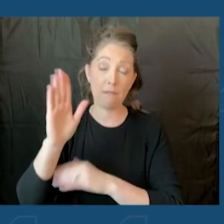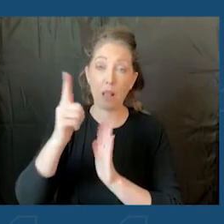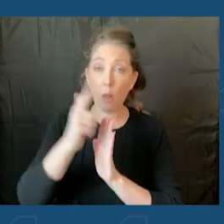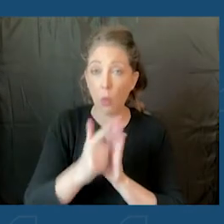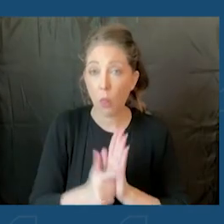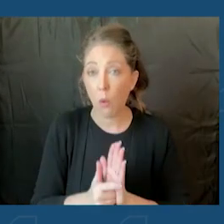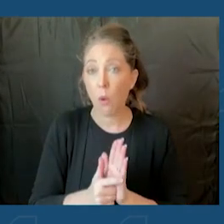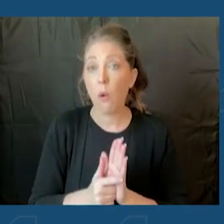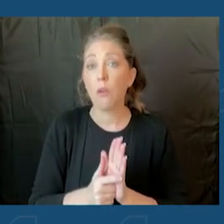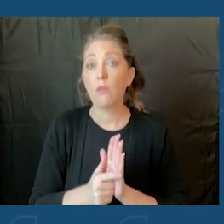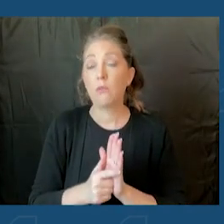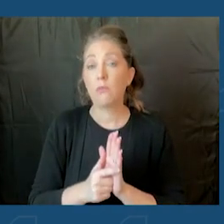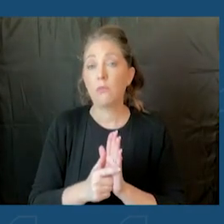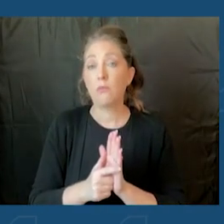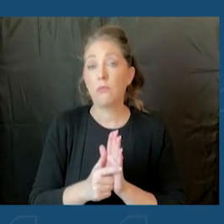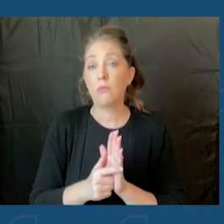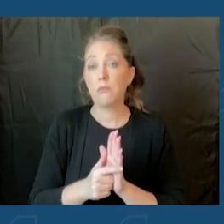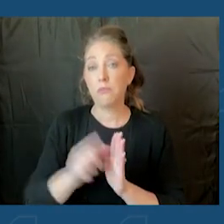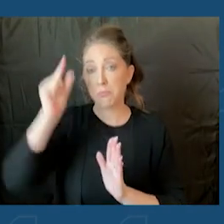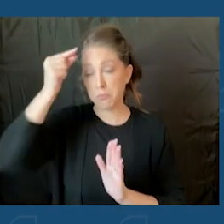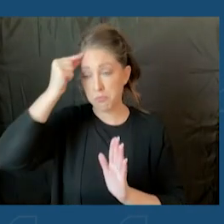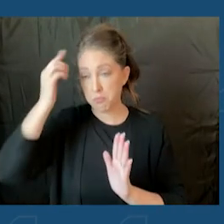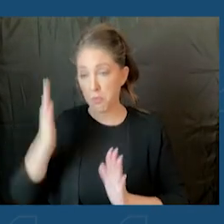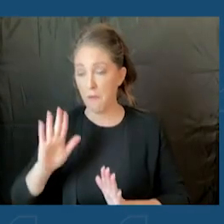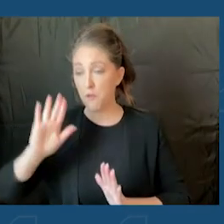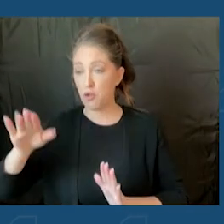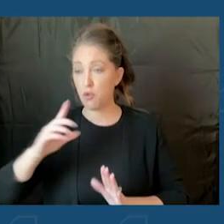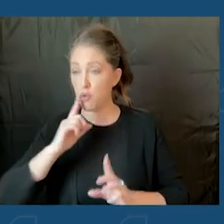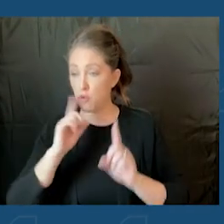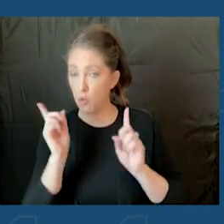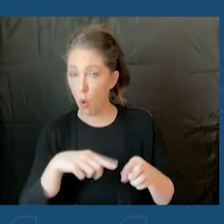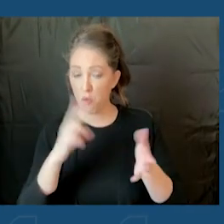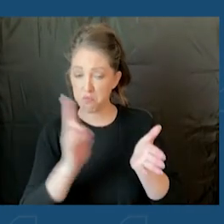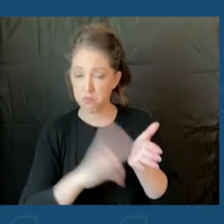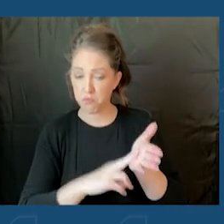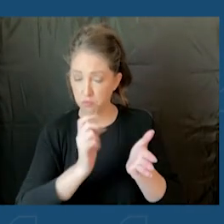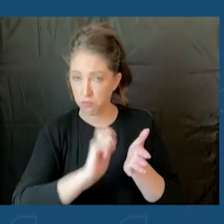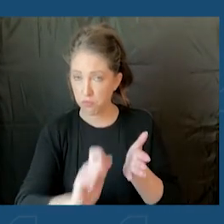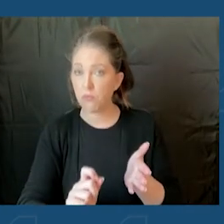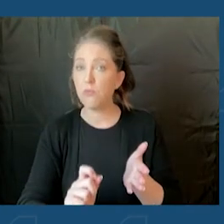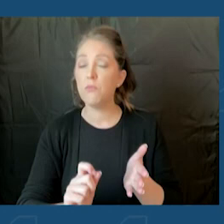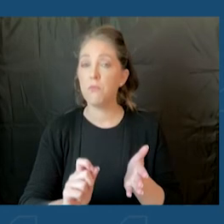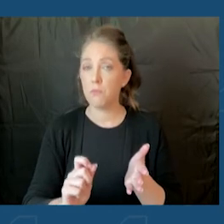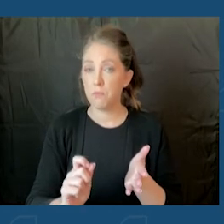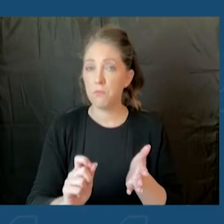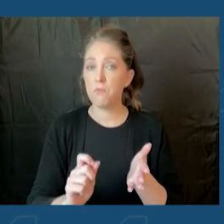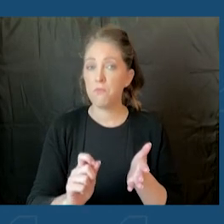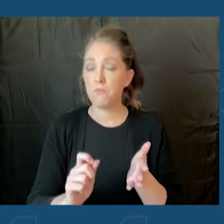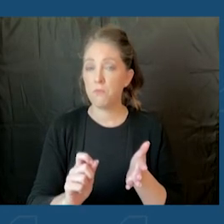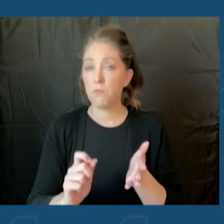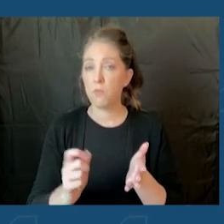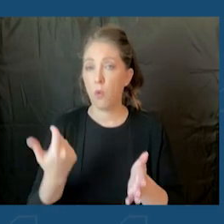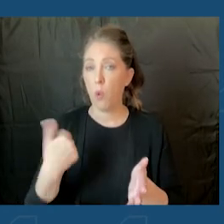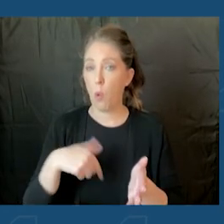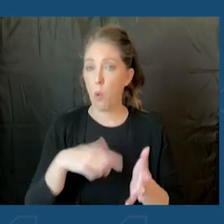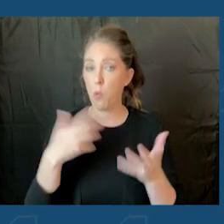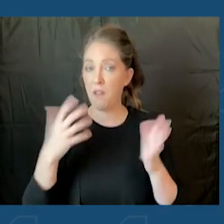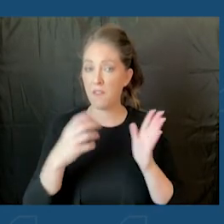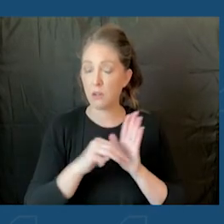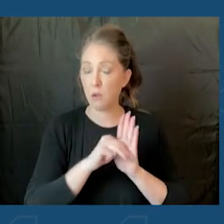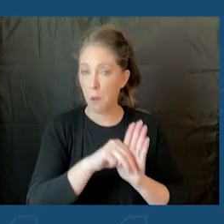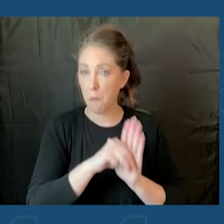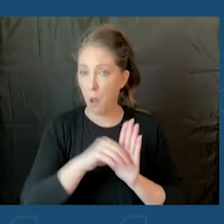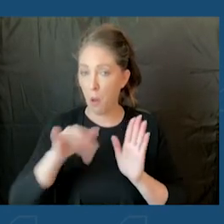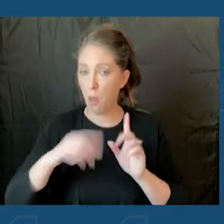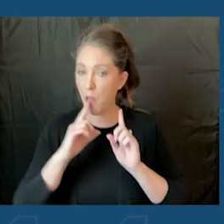Governor issues an executive order, as she mentioned. We modeled the executive order we adopted